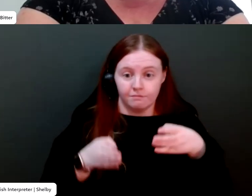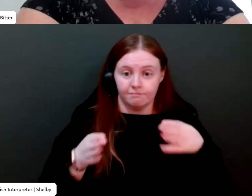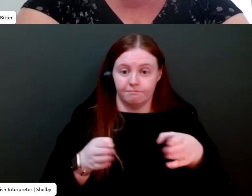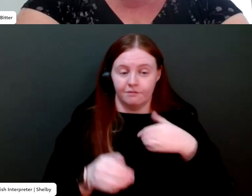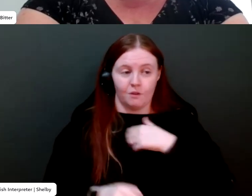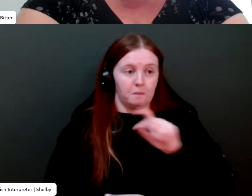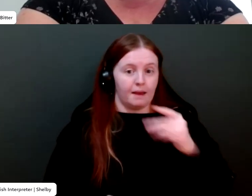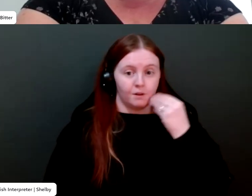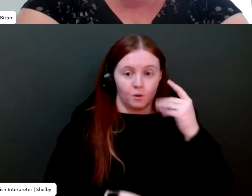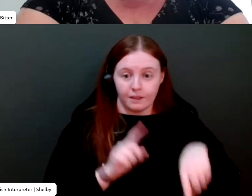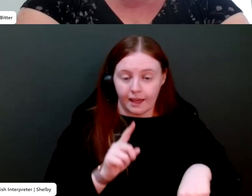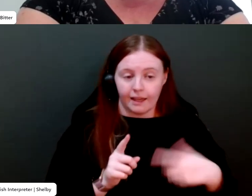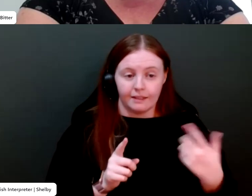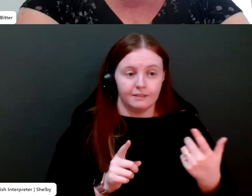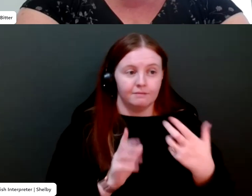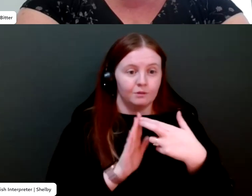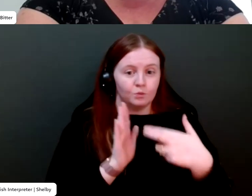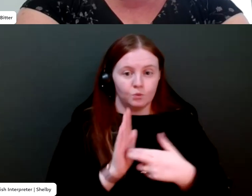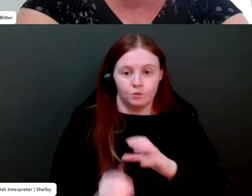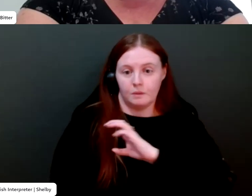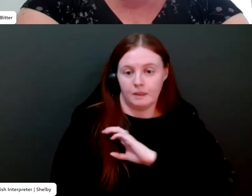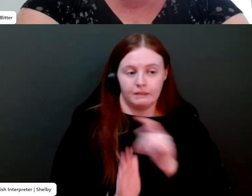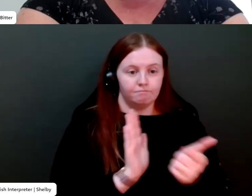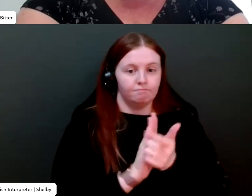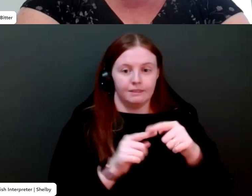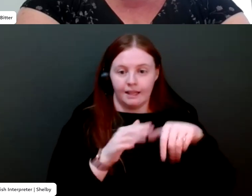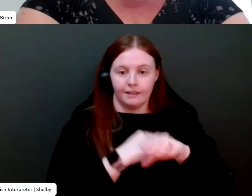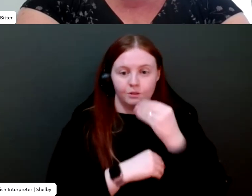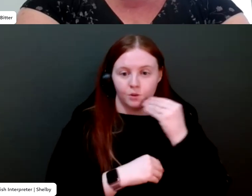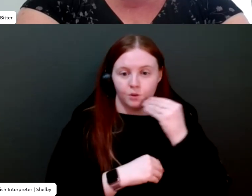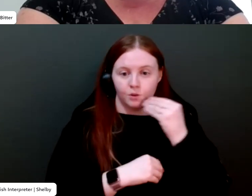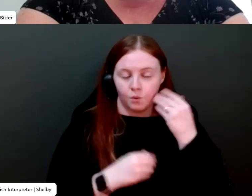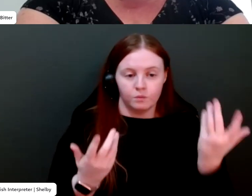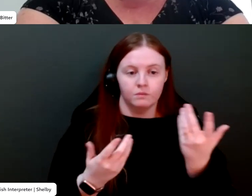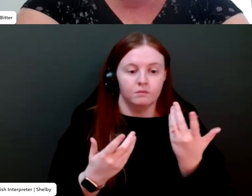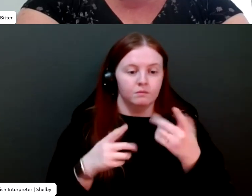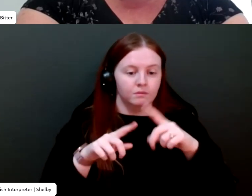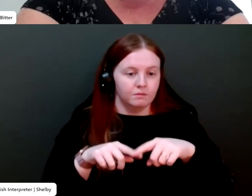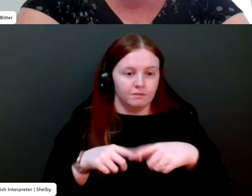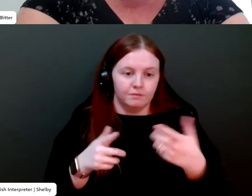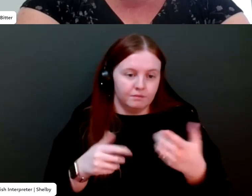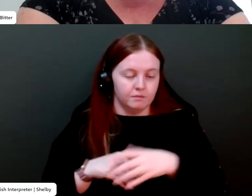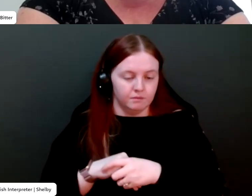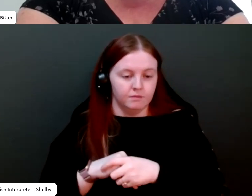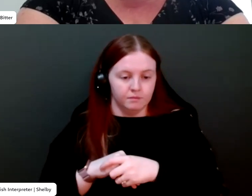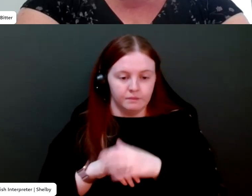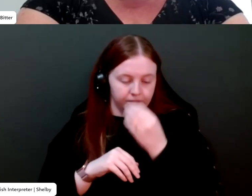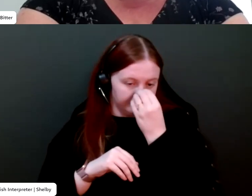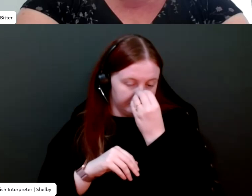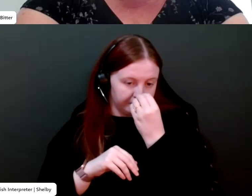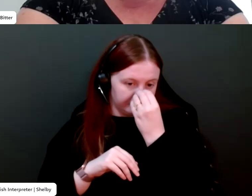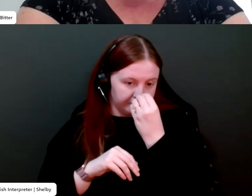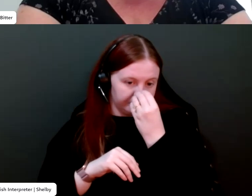have to stay separate from the other person, from the other party, right? So, it is a complicated